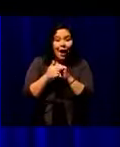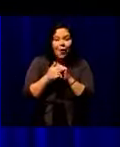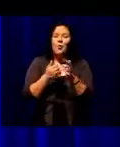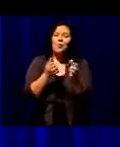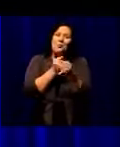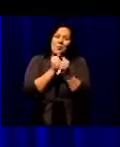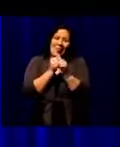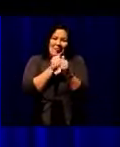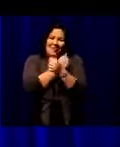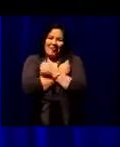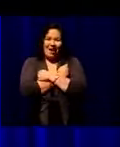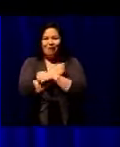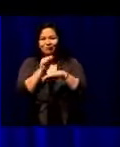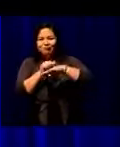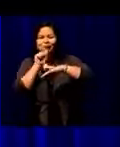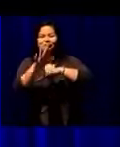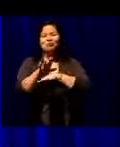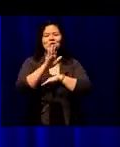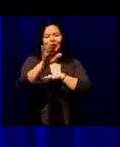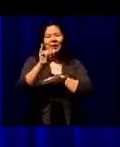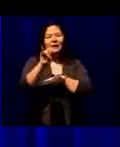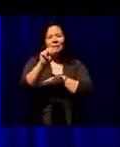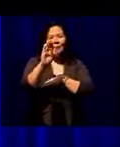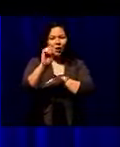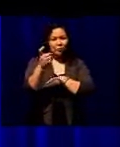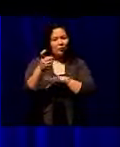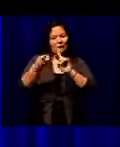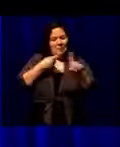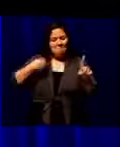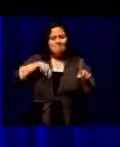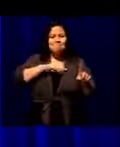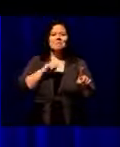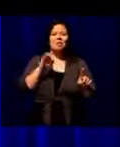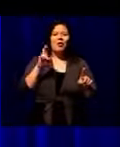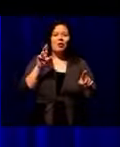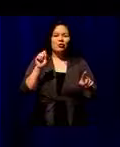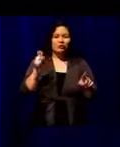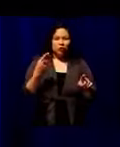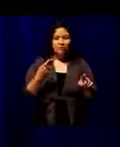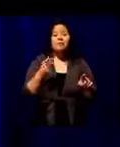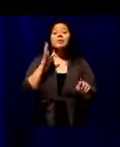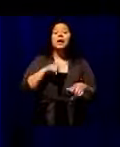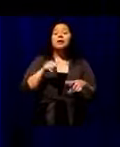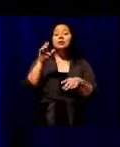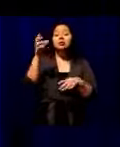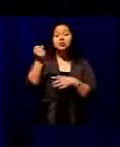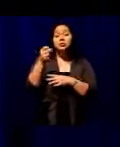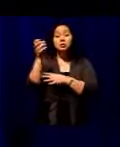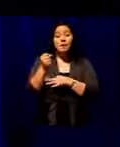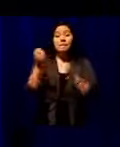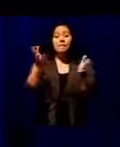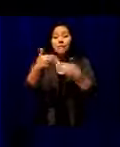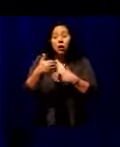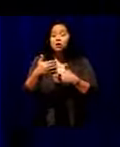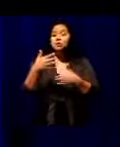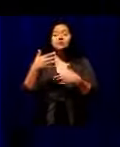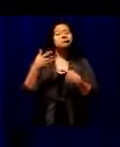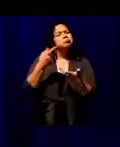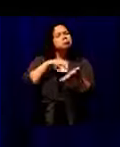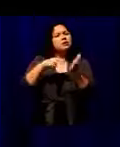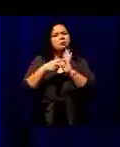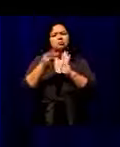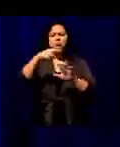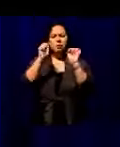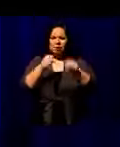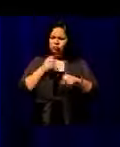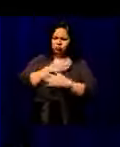your inbox from the Cultch. So with a Cultch subscription box, you're going to enjoy not just the